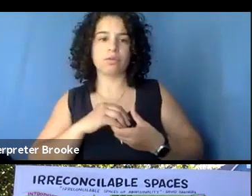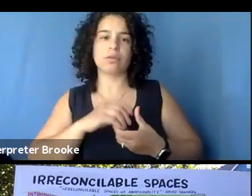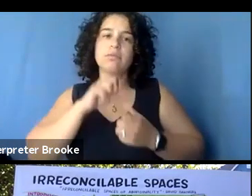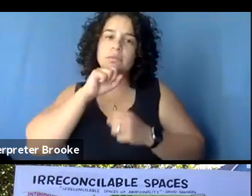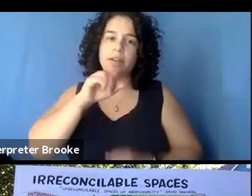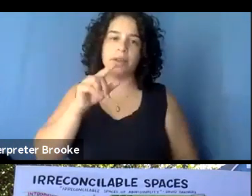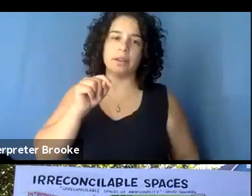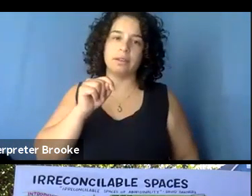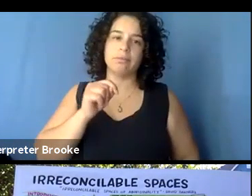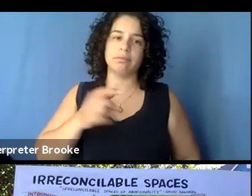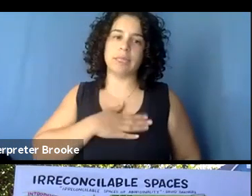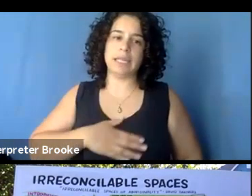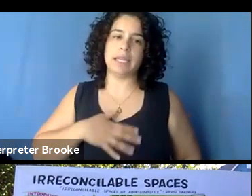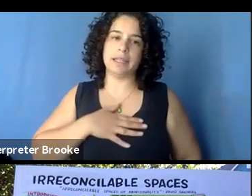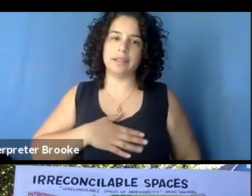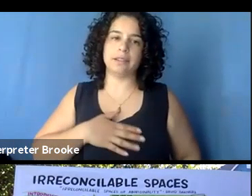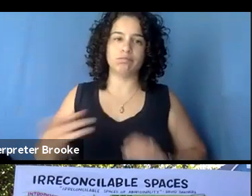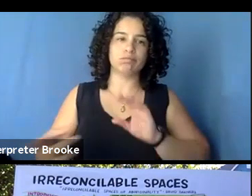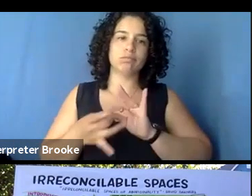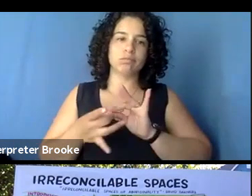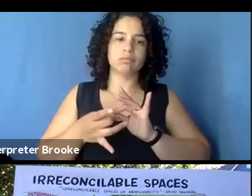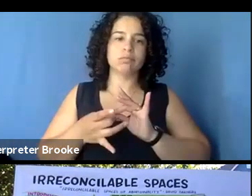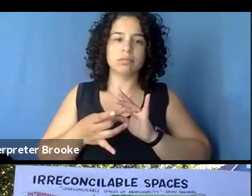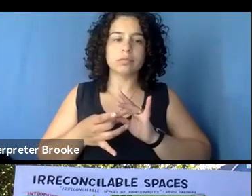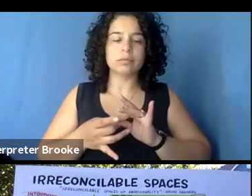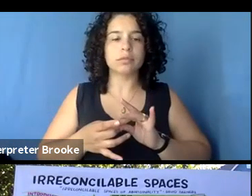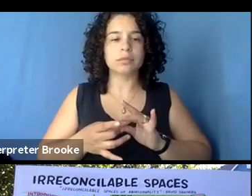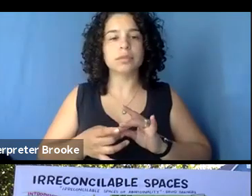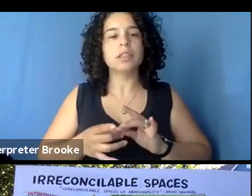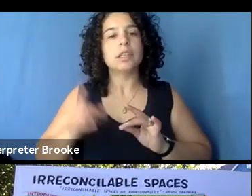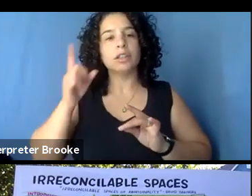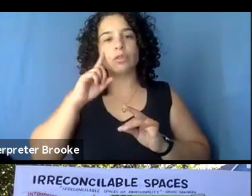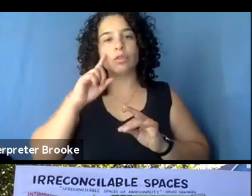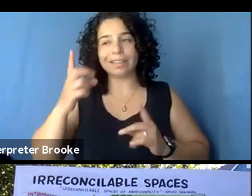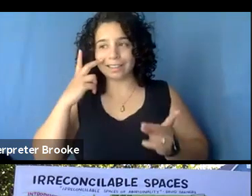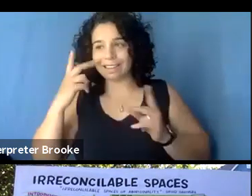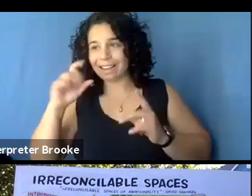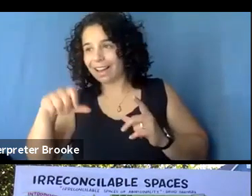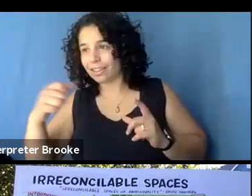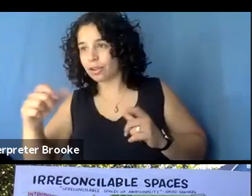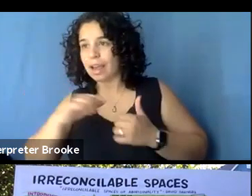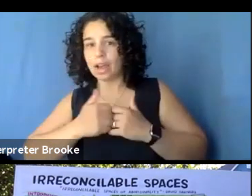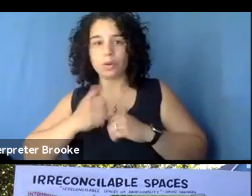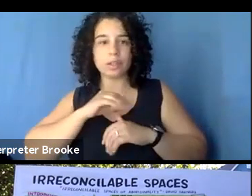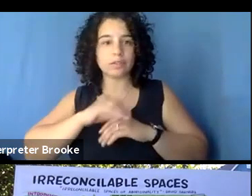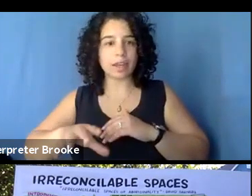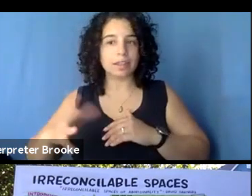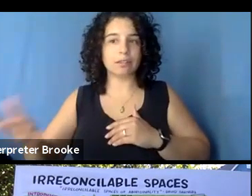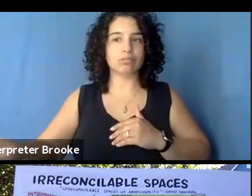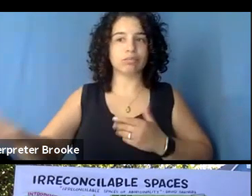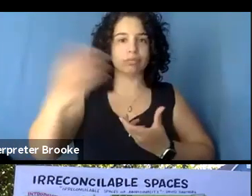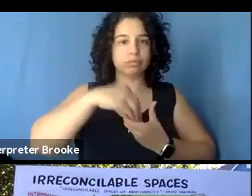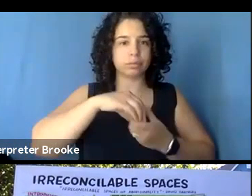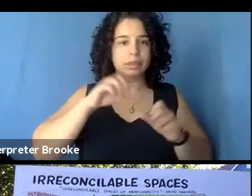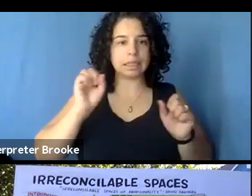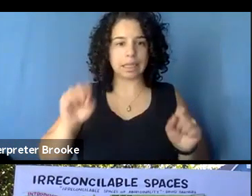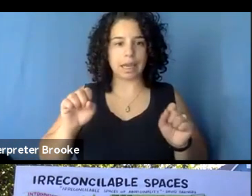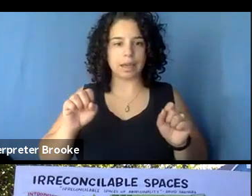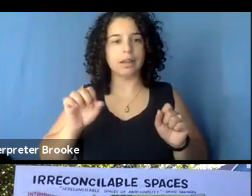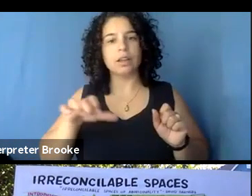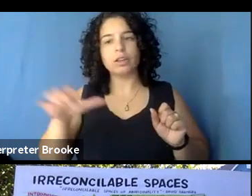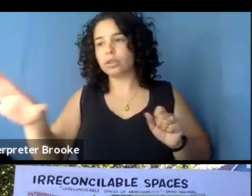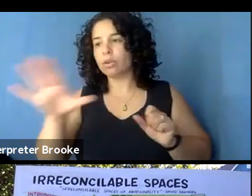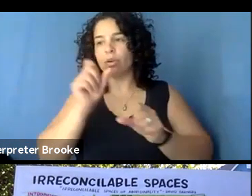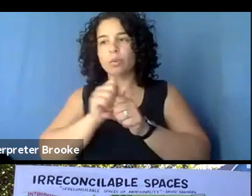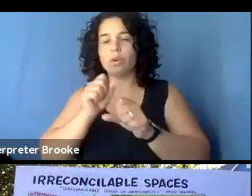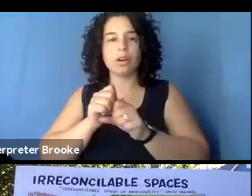for to visibilize and to actualize in a archival sense the work that other people are